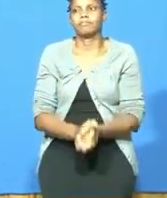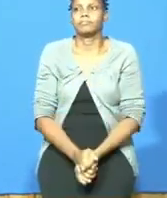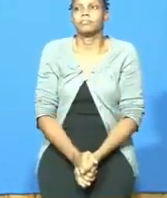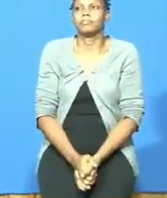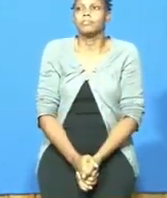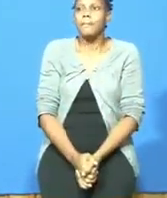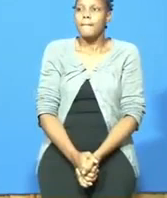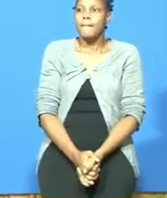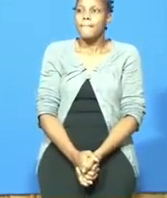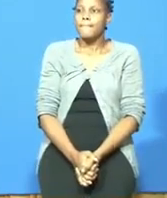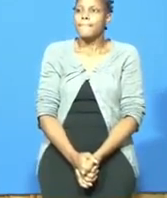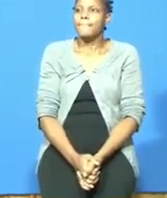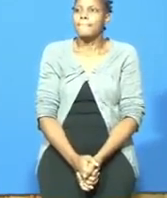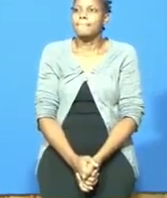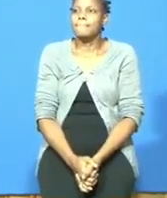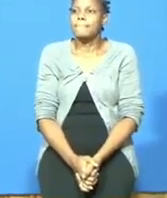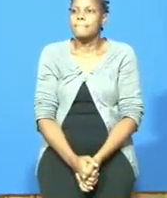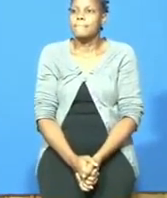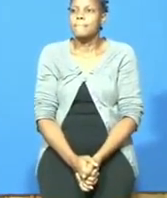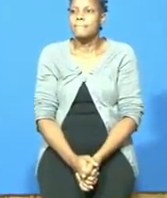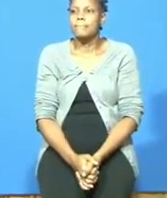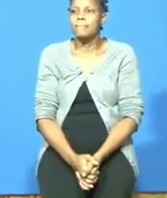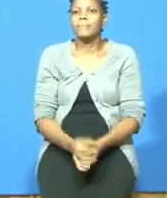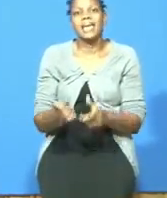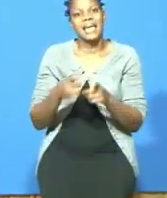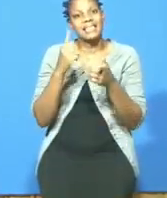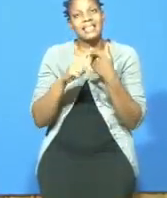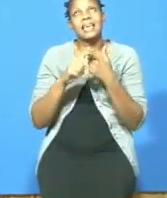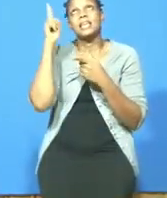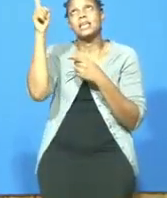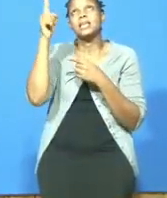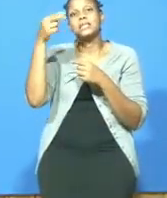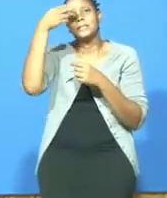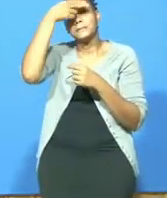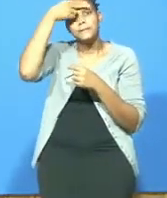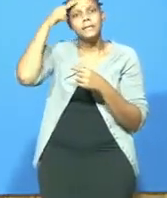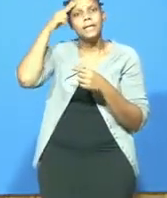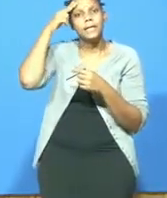And then he's sealing his people.